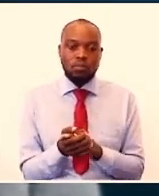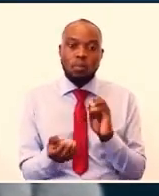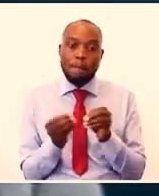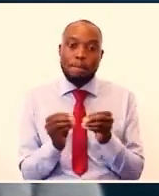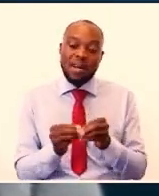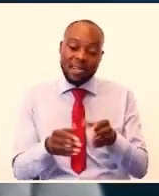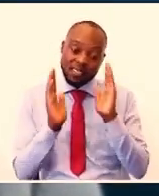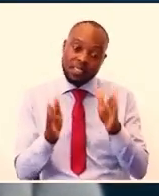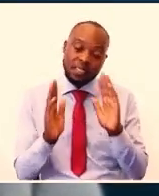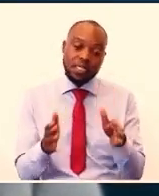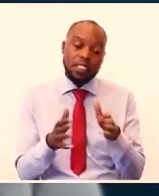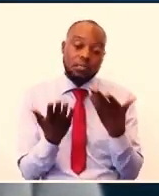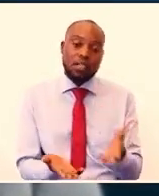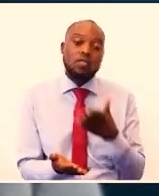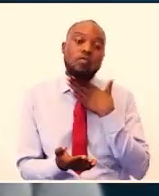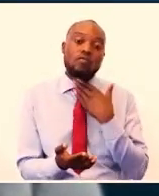we need to do to